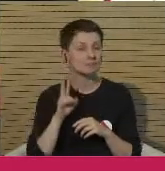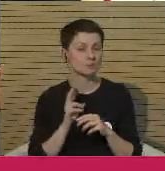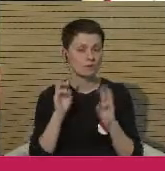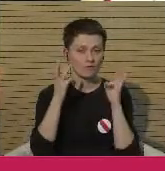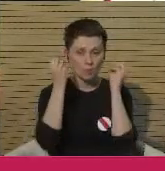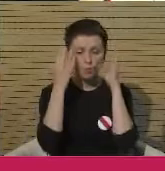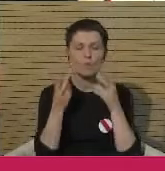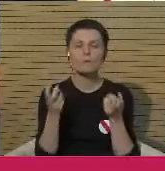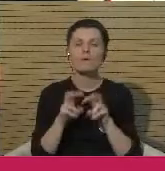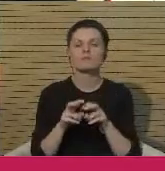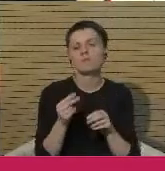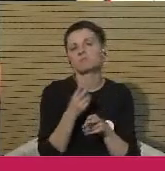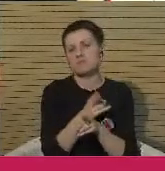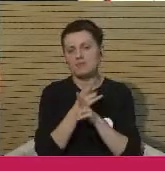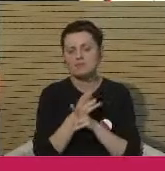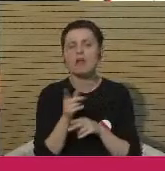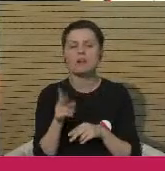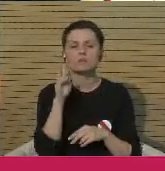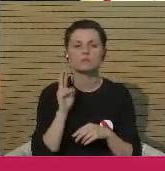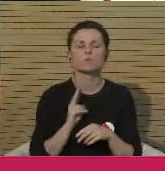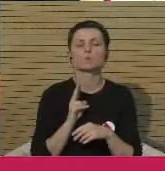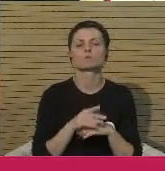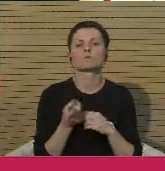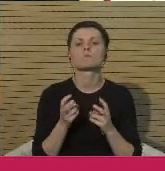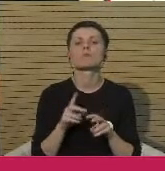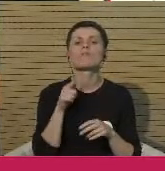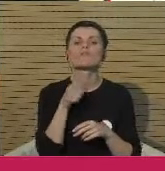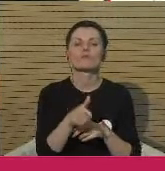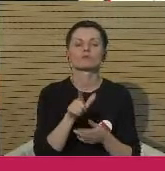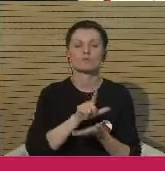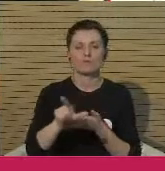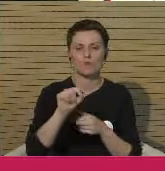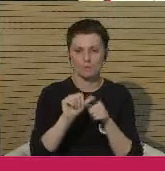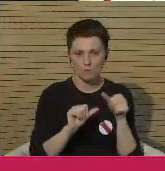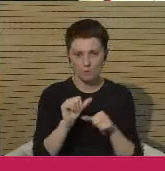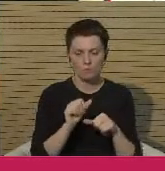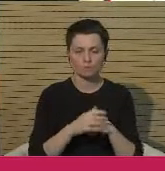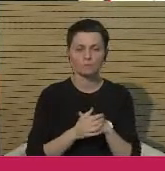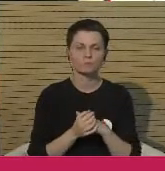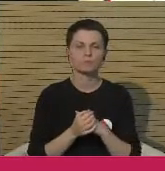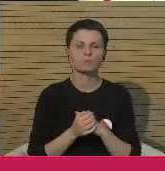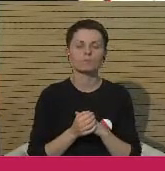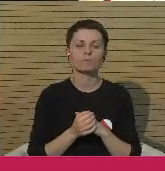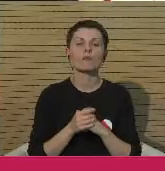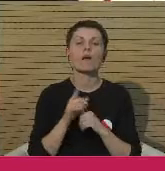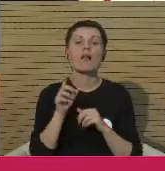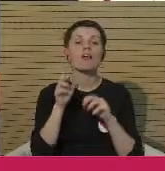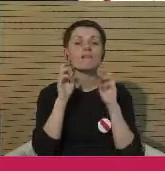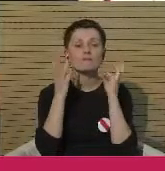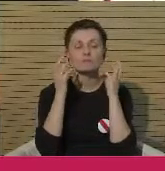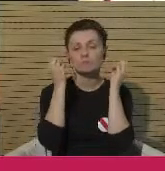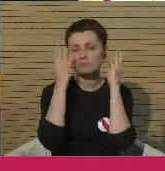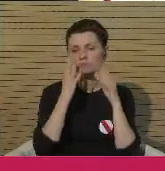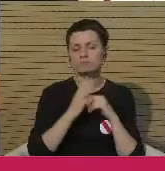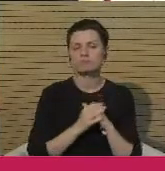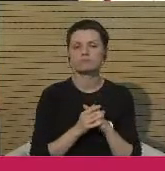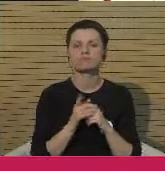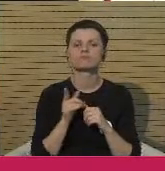series. And the publishing house was launched as an individual independent institution in